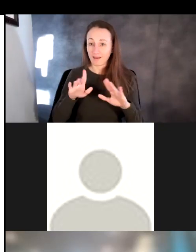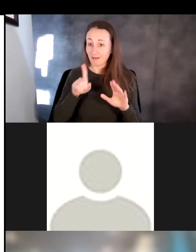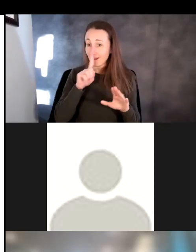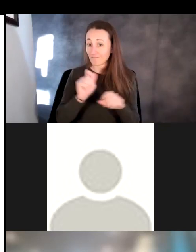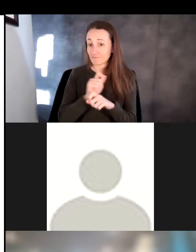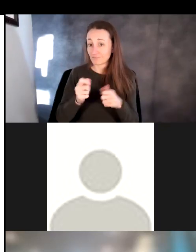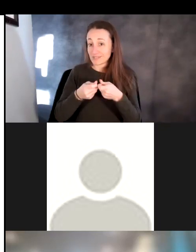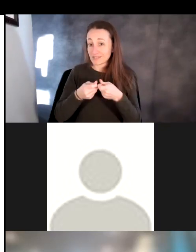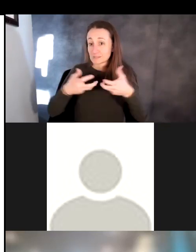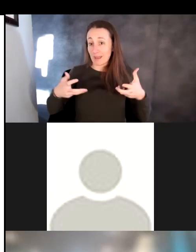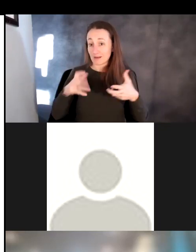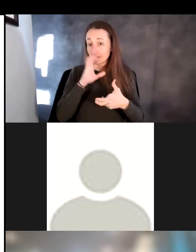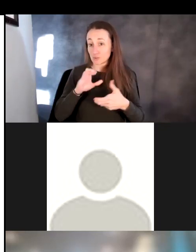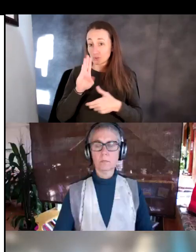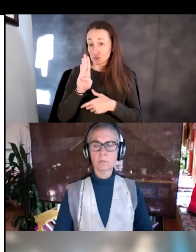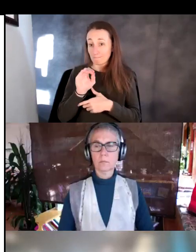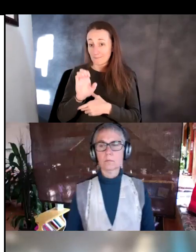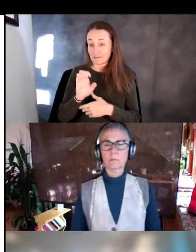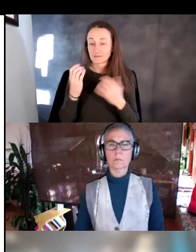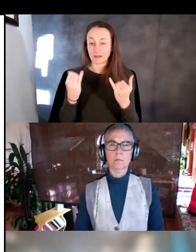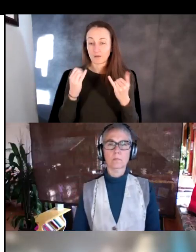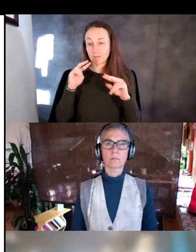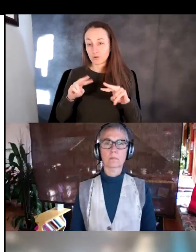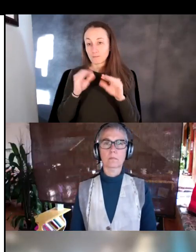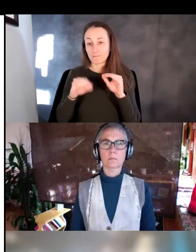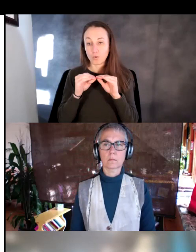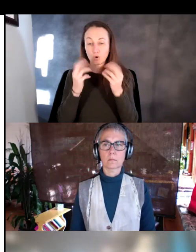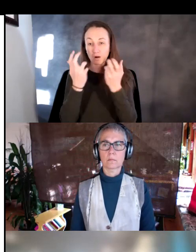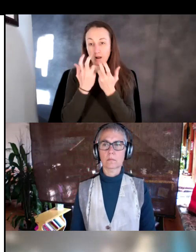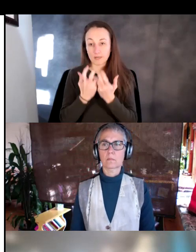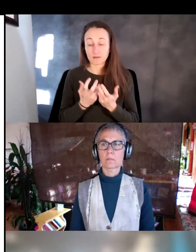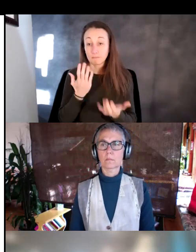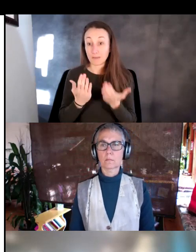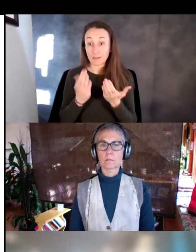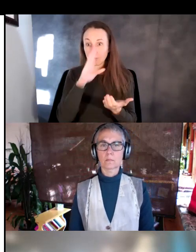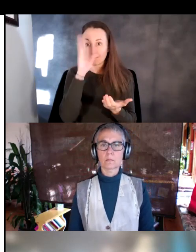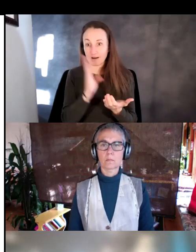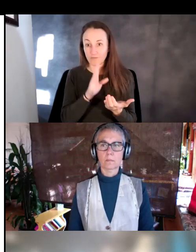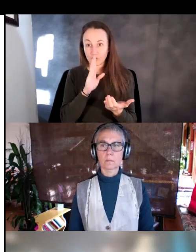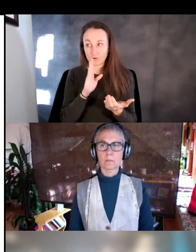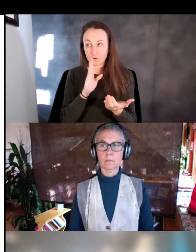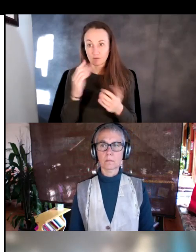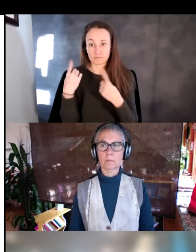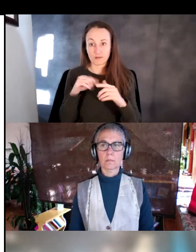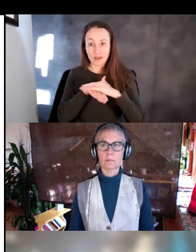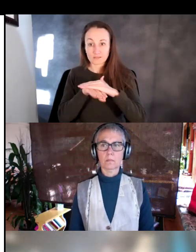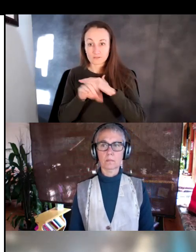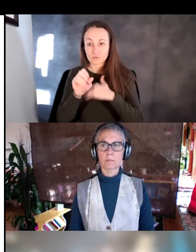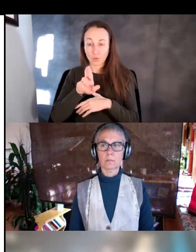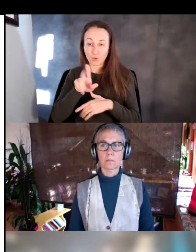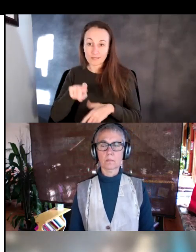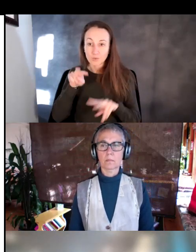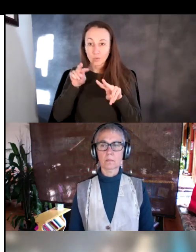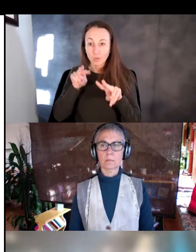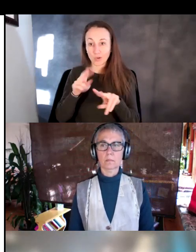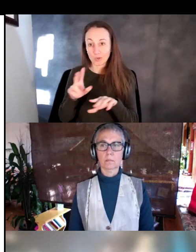space. Now I am looking at more combinations that maybe I would never have accessed or even needed to look